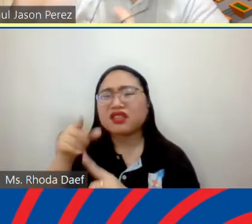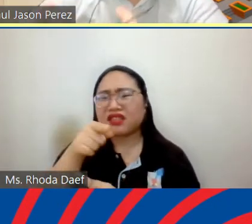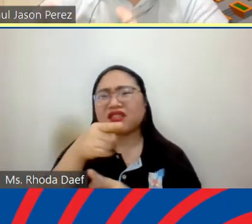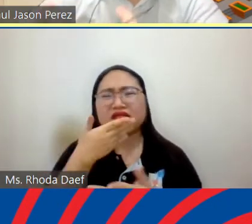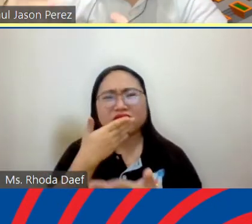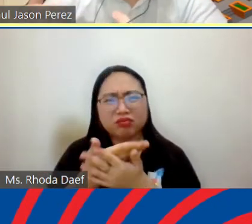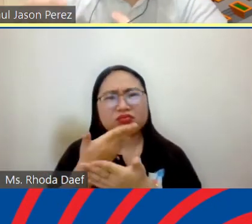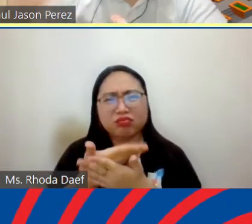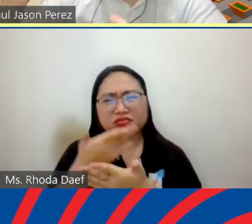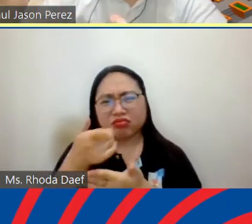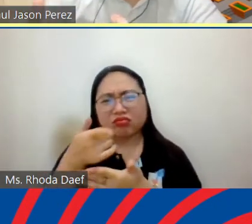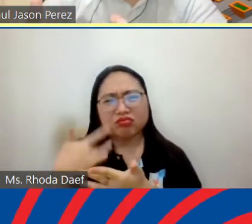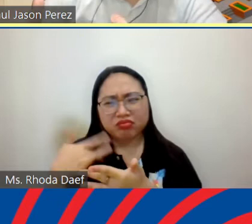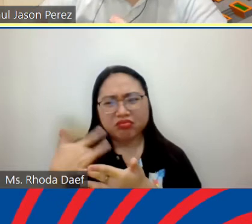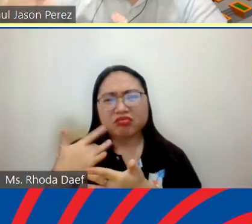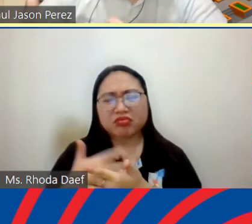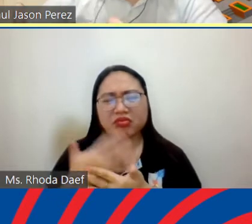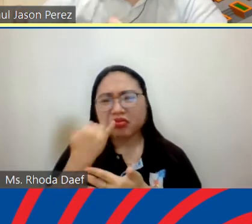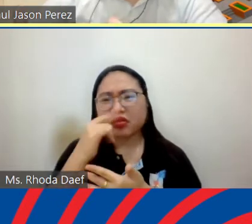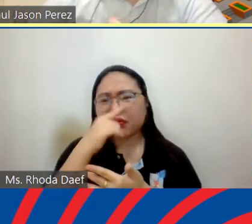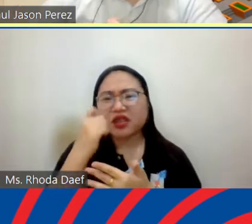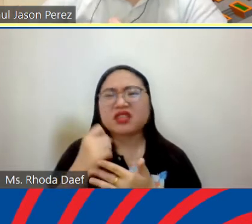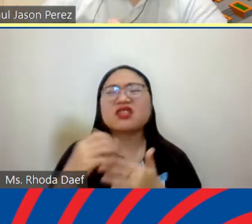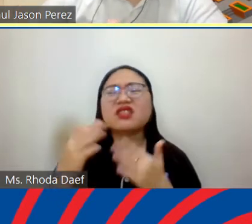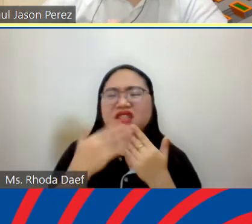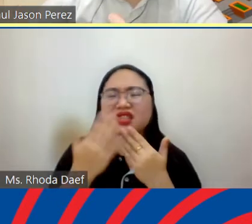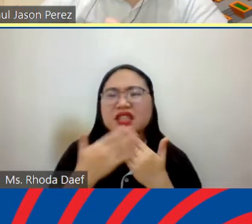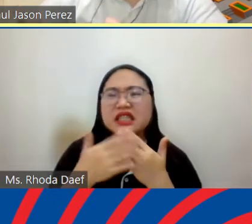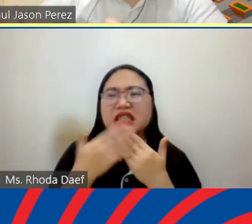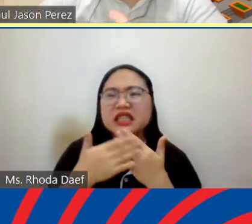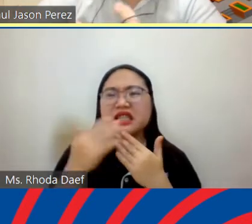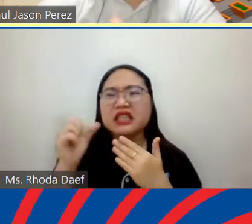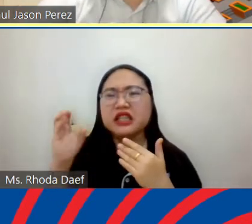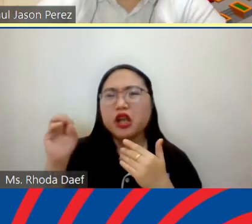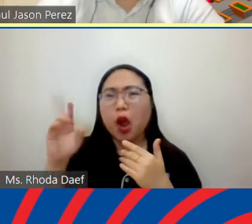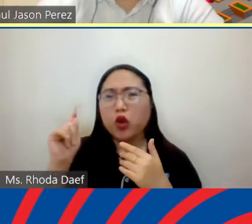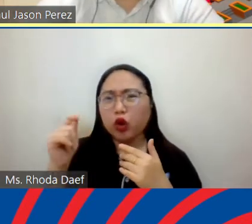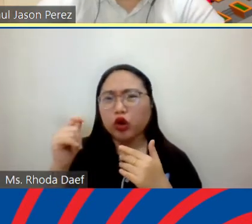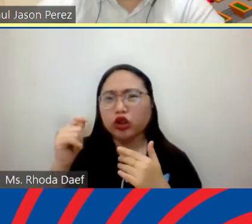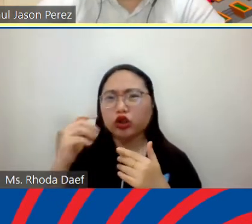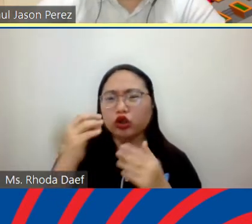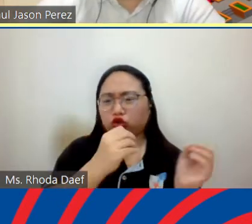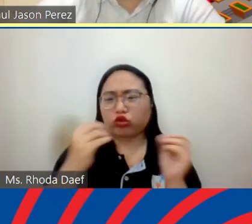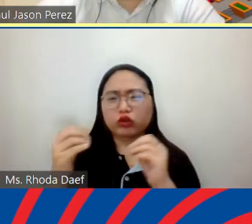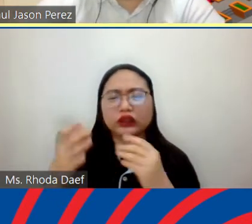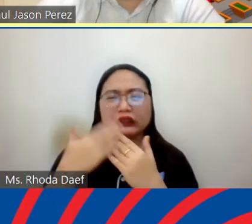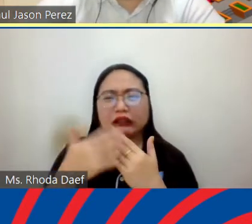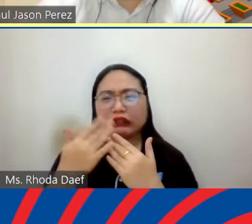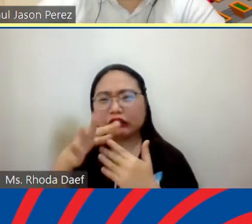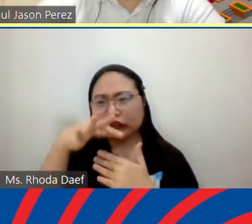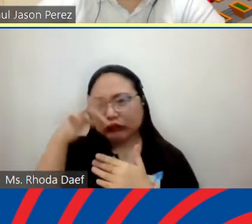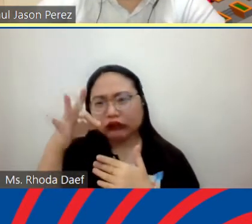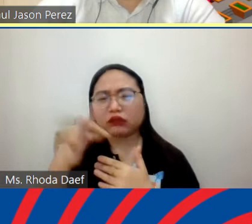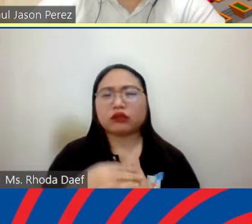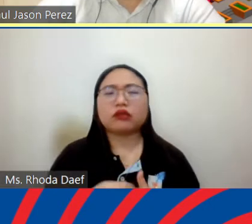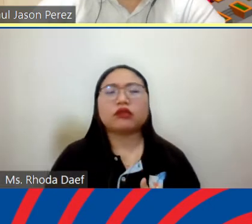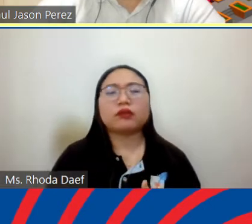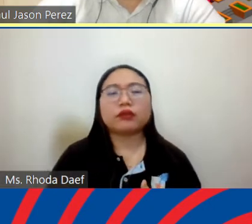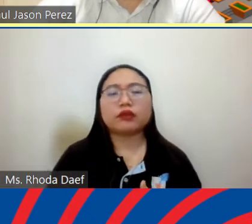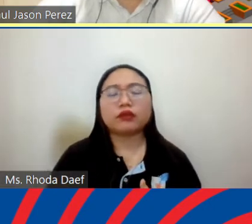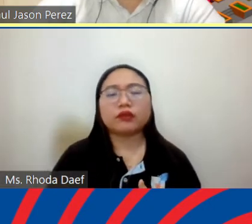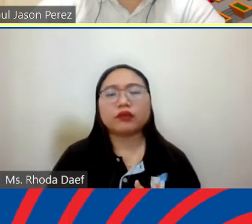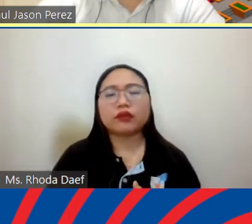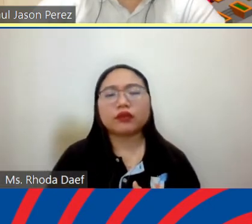can easily sort your files if you name it this way. Then also use